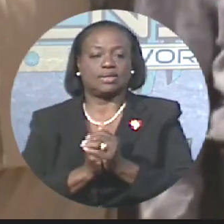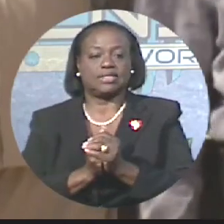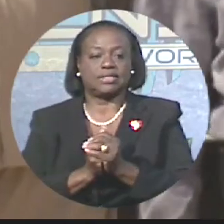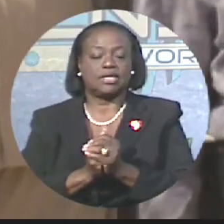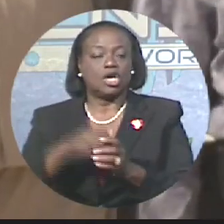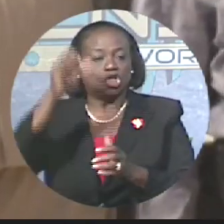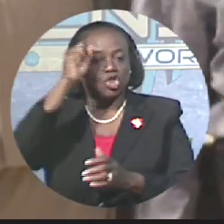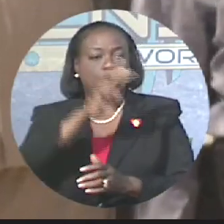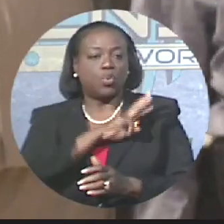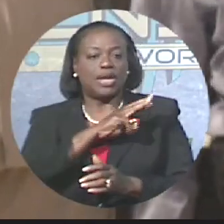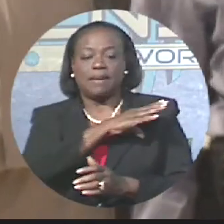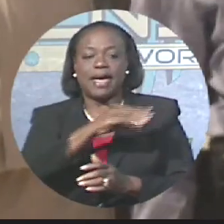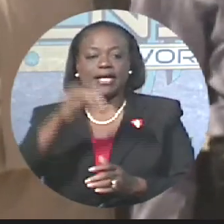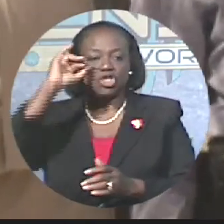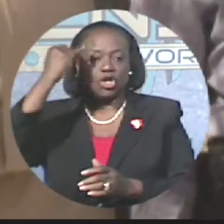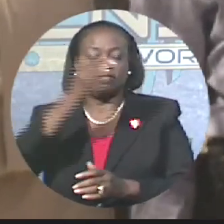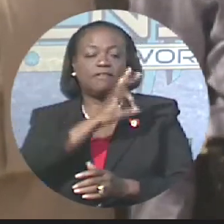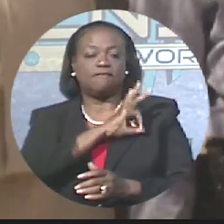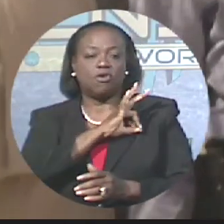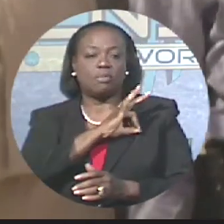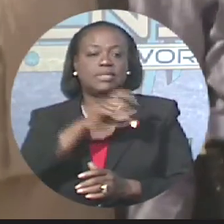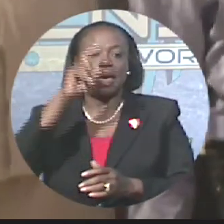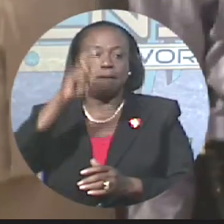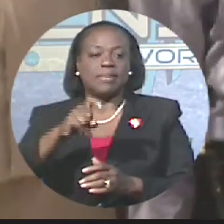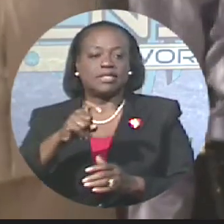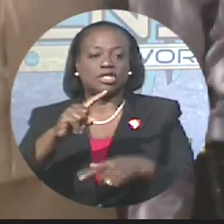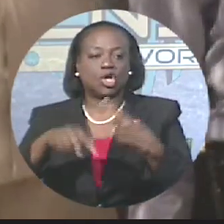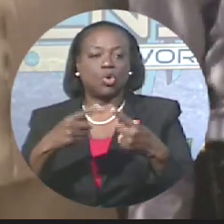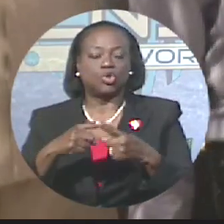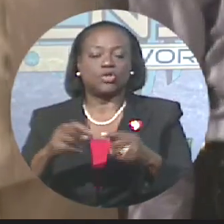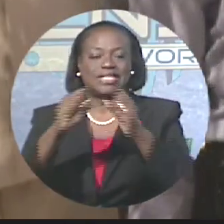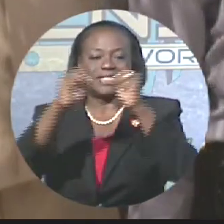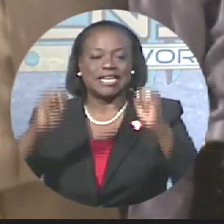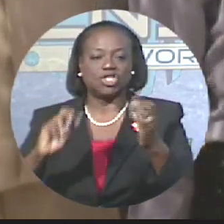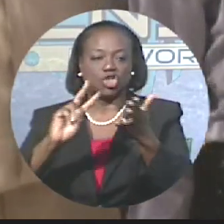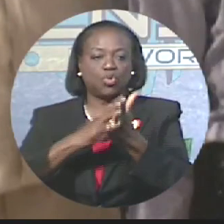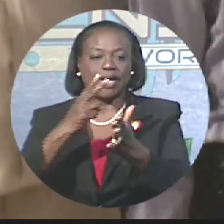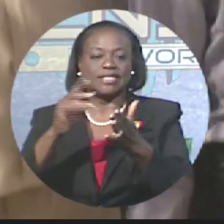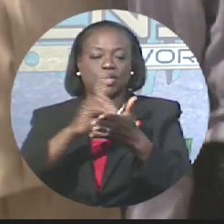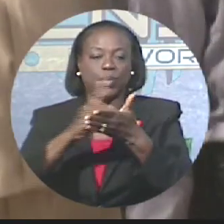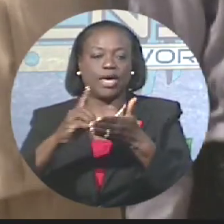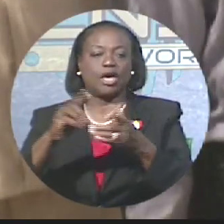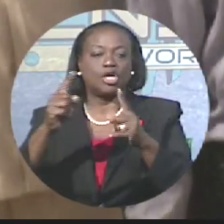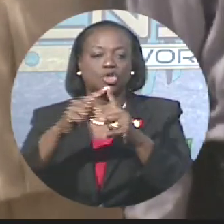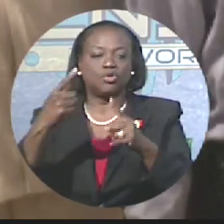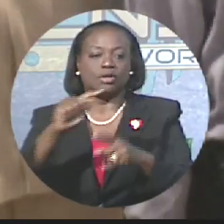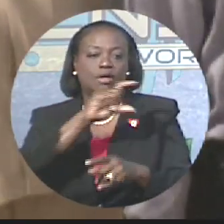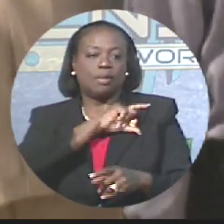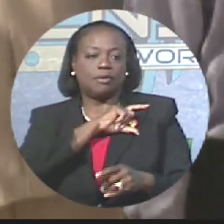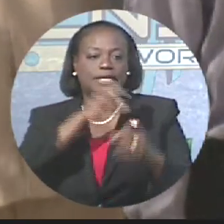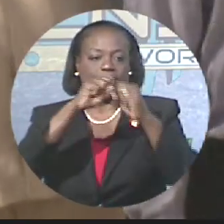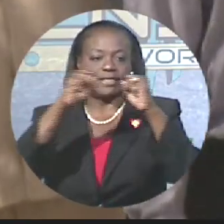Sean Williams and Jonathan Forbes have to report to the nearest police station twice a week. They return to court on April 2nd.